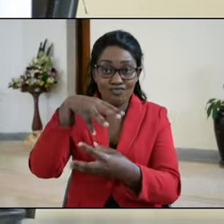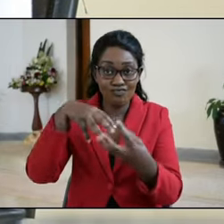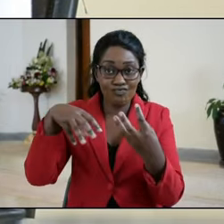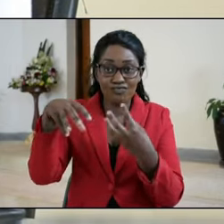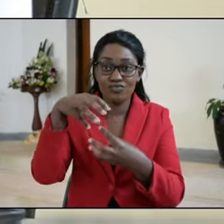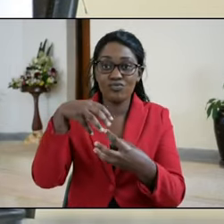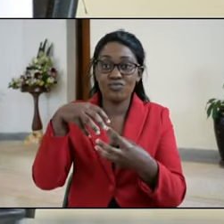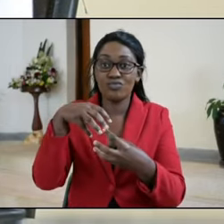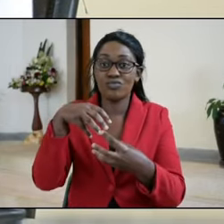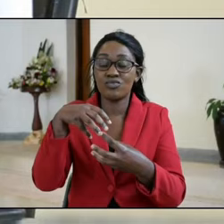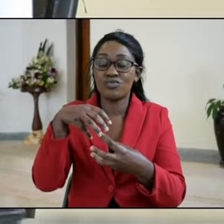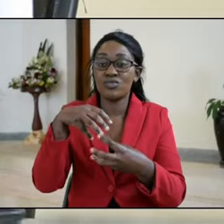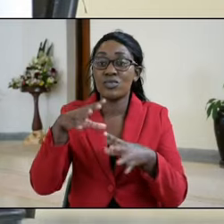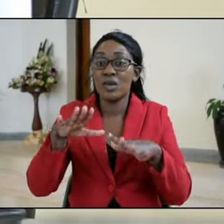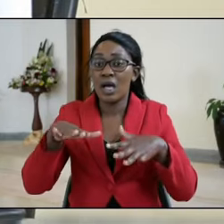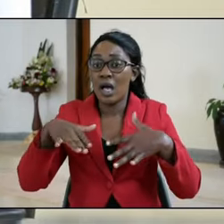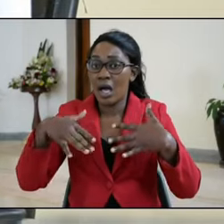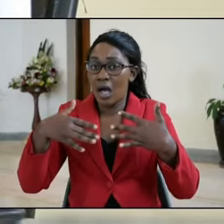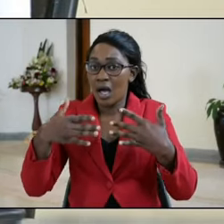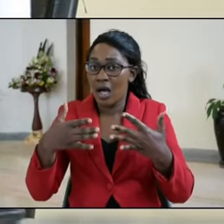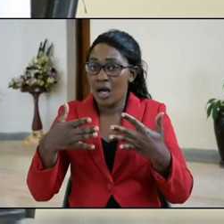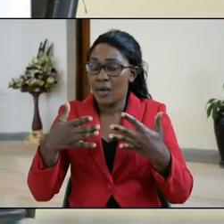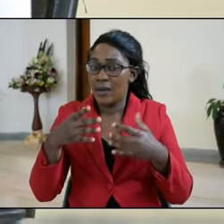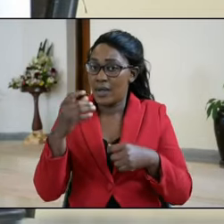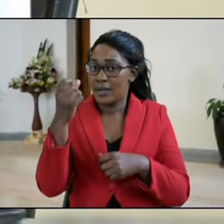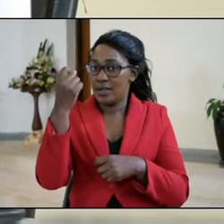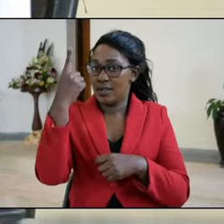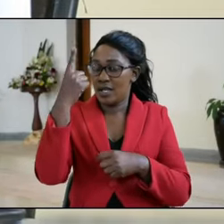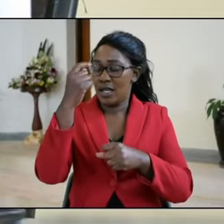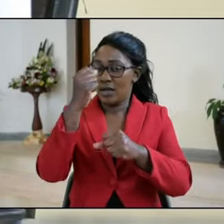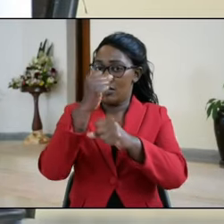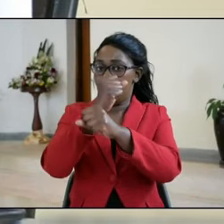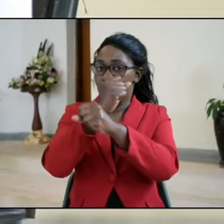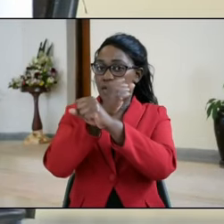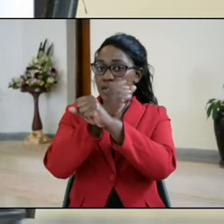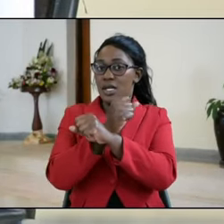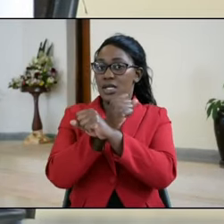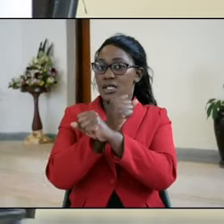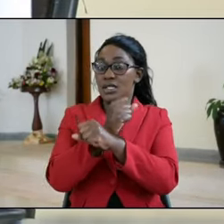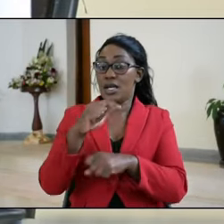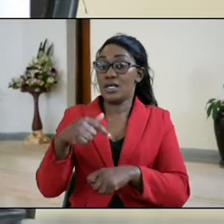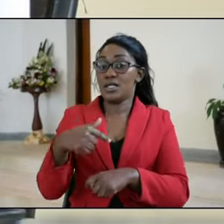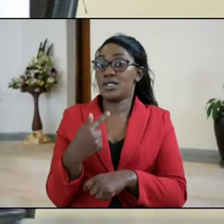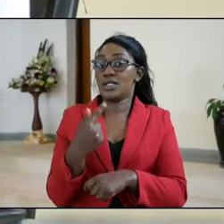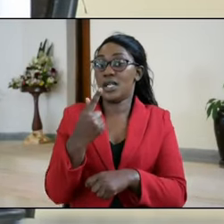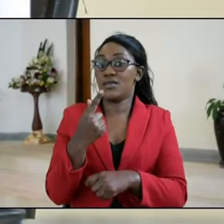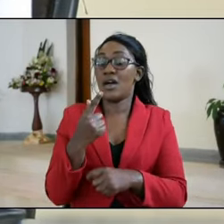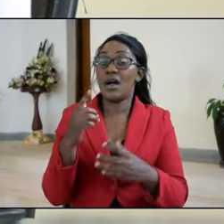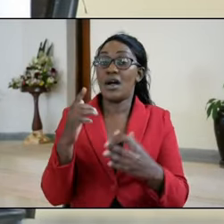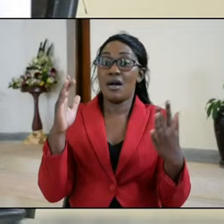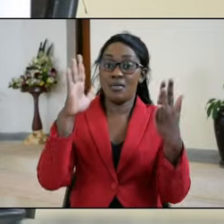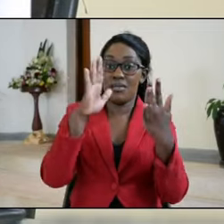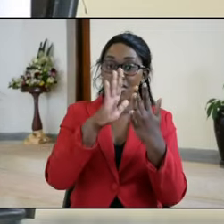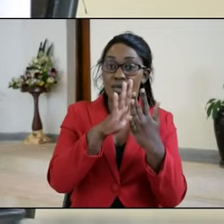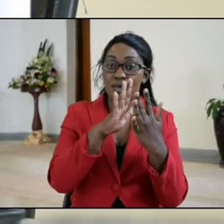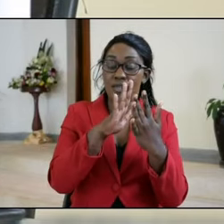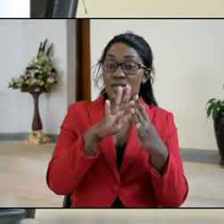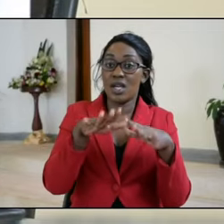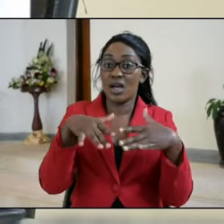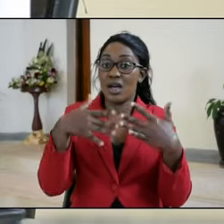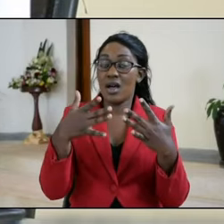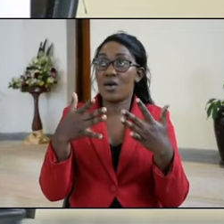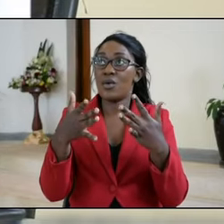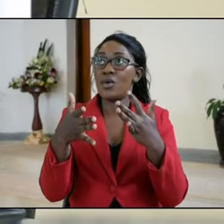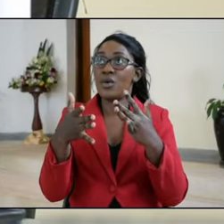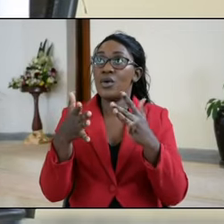happening. But how we insulate ourselves, how we protect ourselves is having the approach that Jesus Christ had. It is